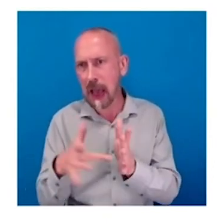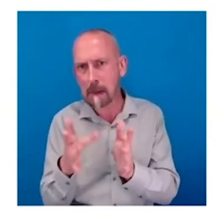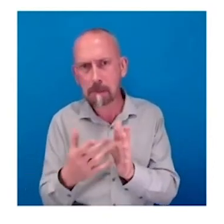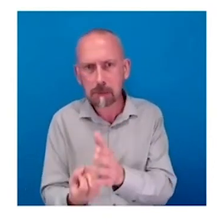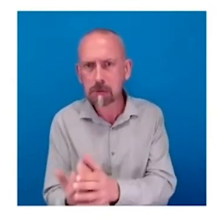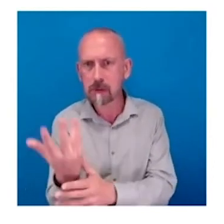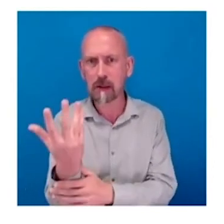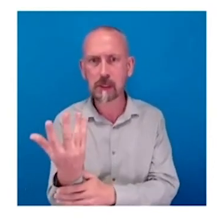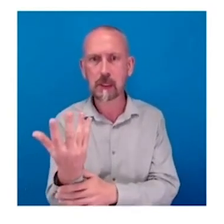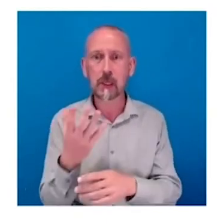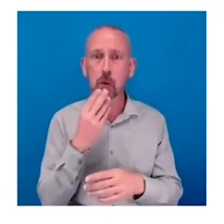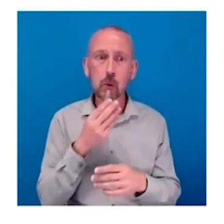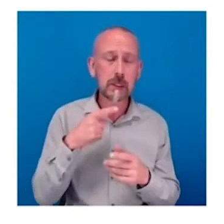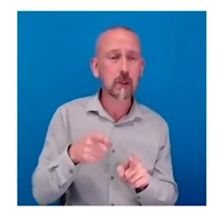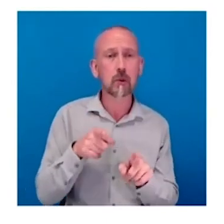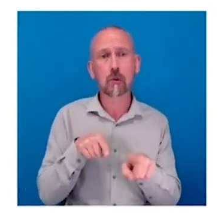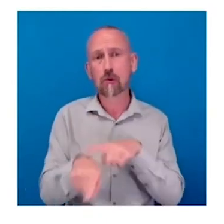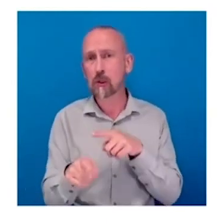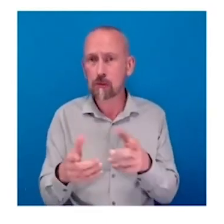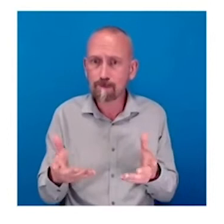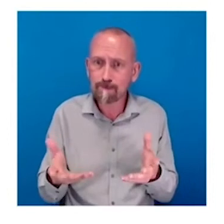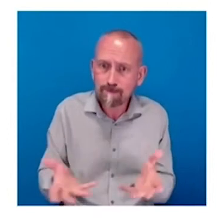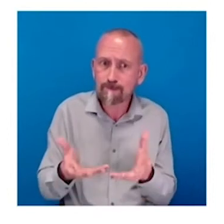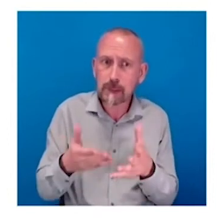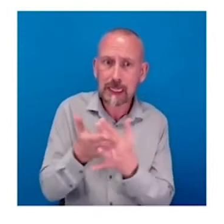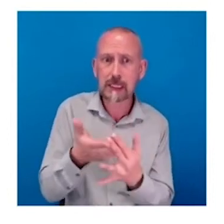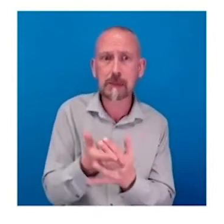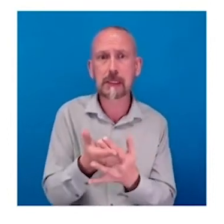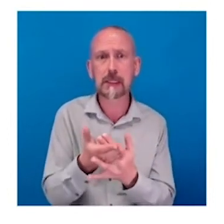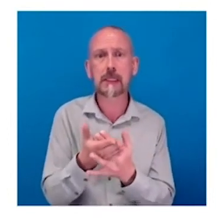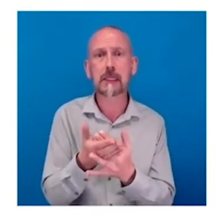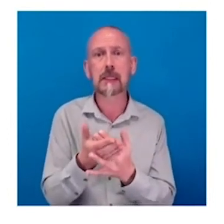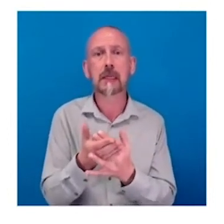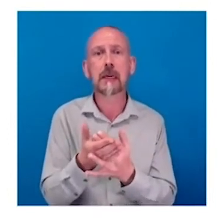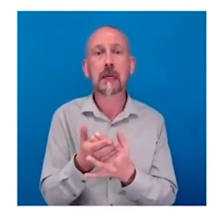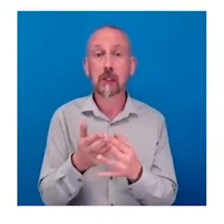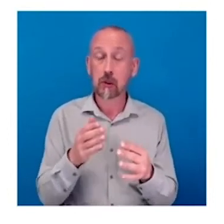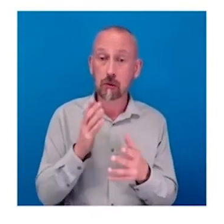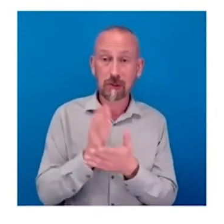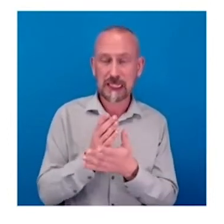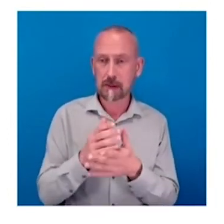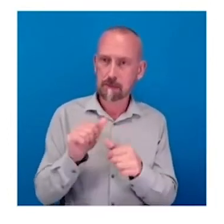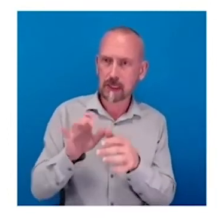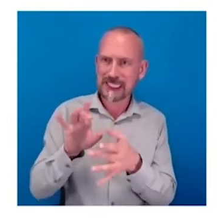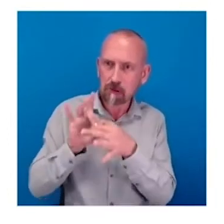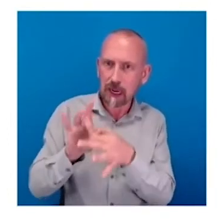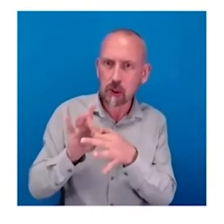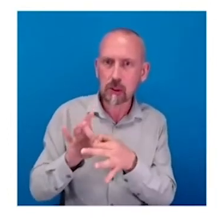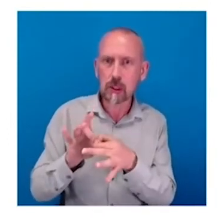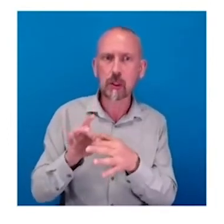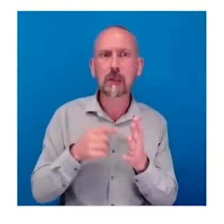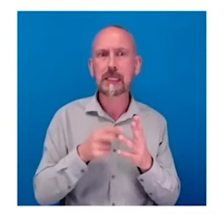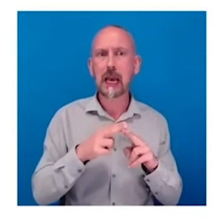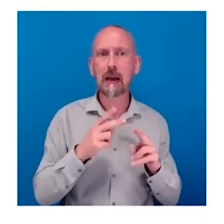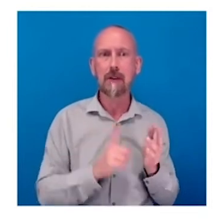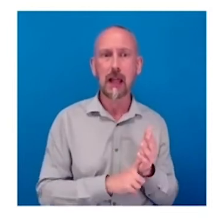sufficient traction. So TFR have ended up developing its own app, TFR Go, which